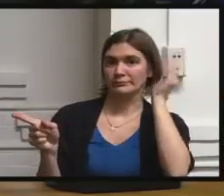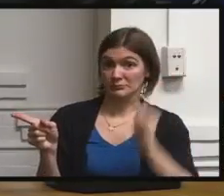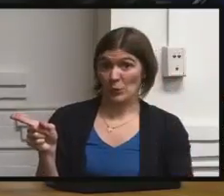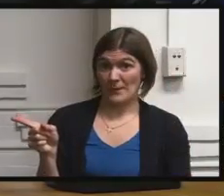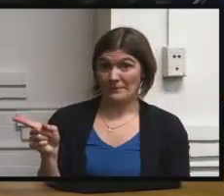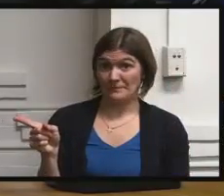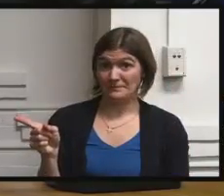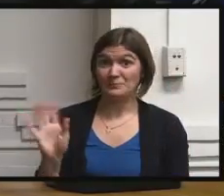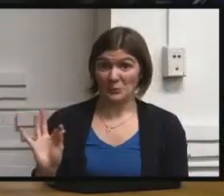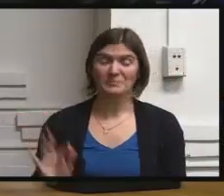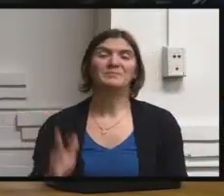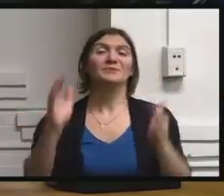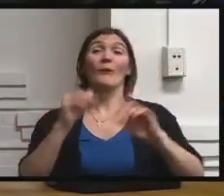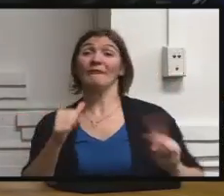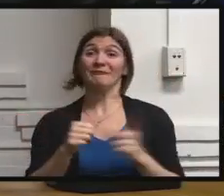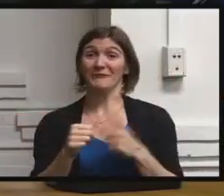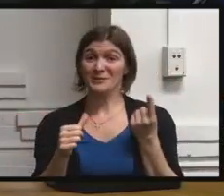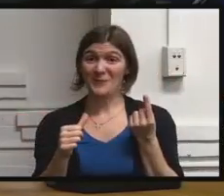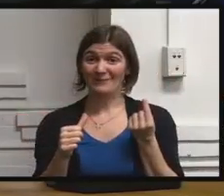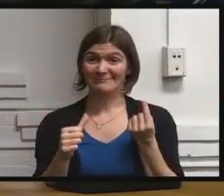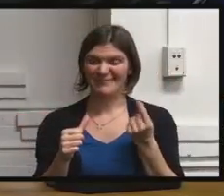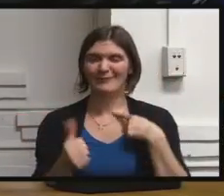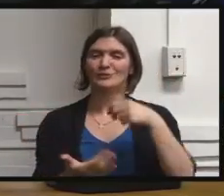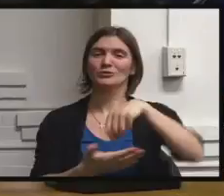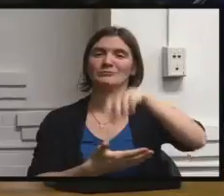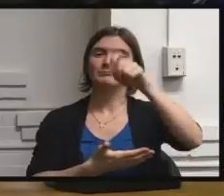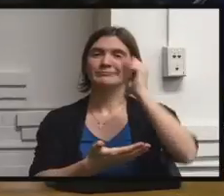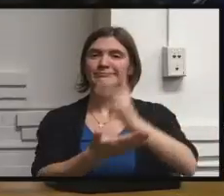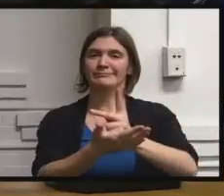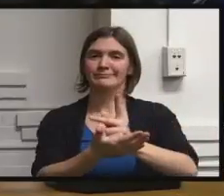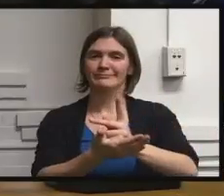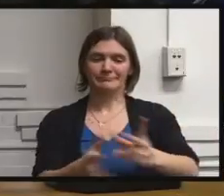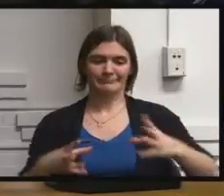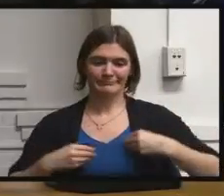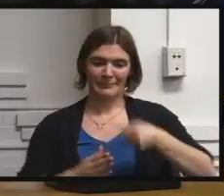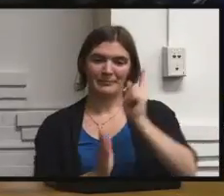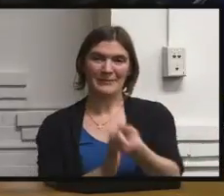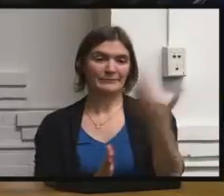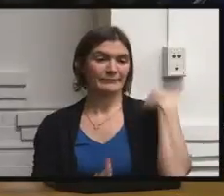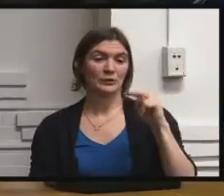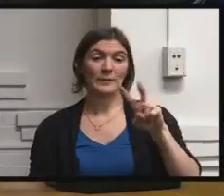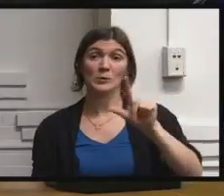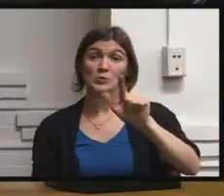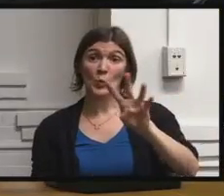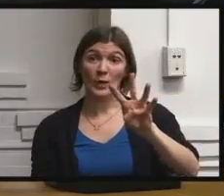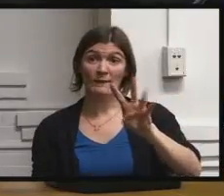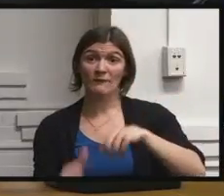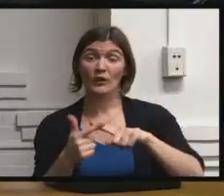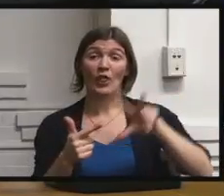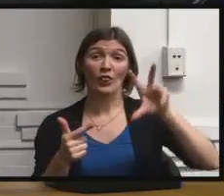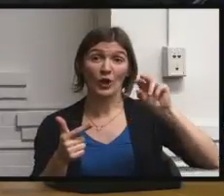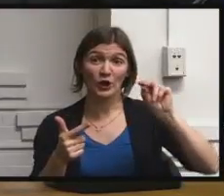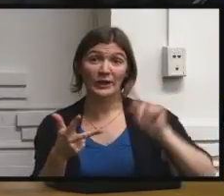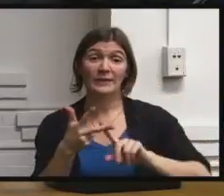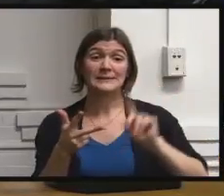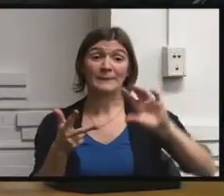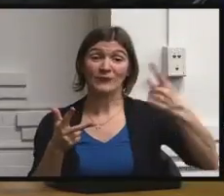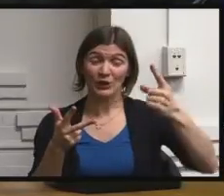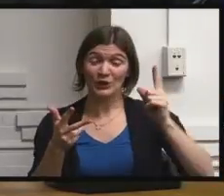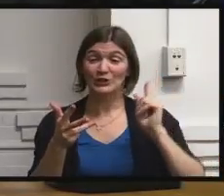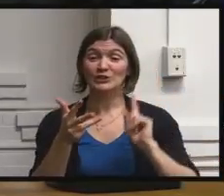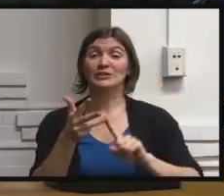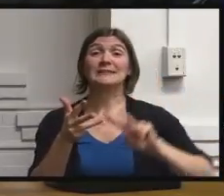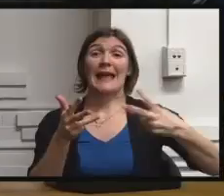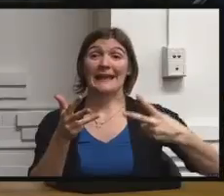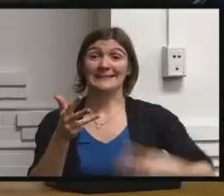First matter on tonight's agenda is to approve minutes from November 24, November 30, December 1, and